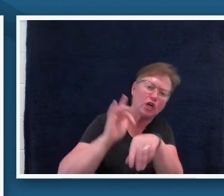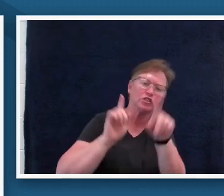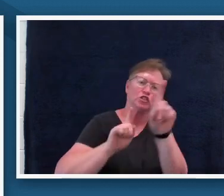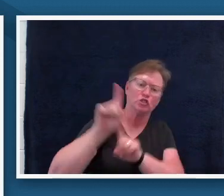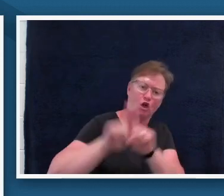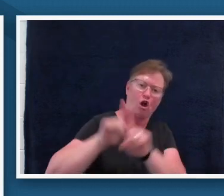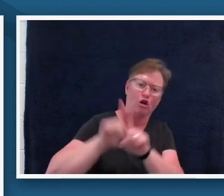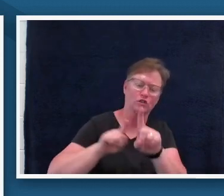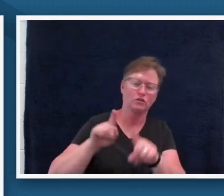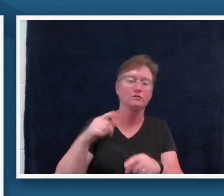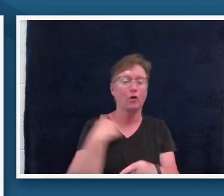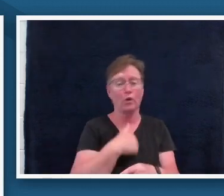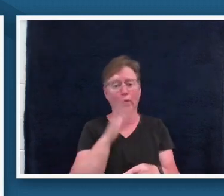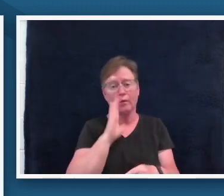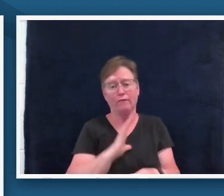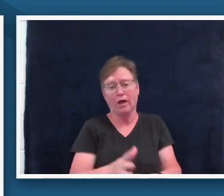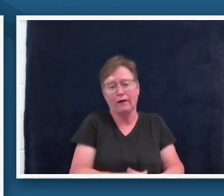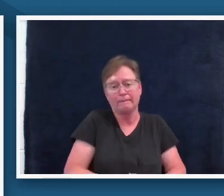Gina?